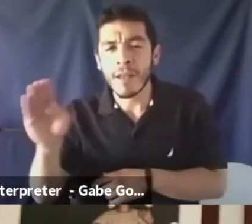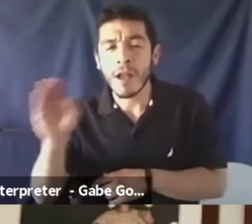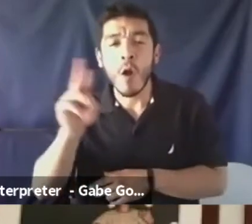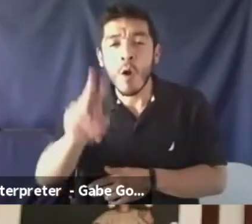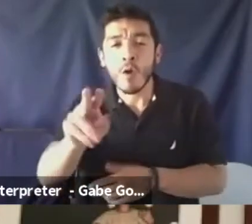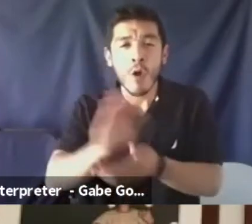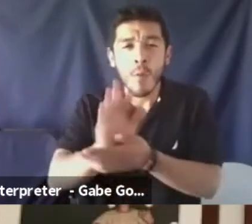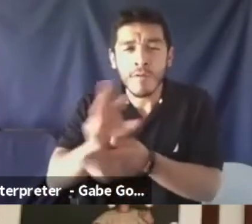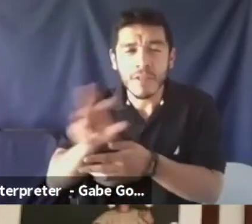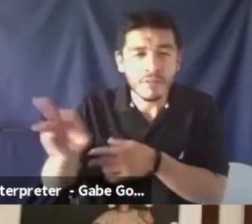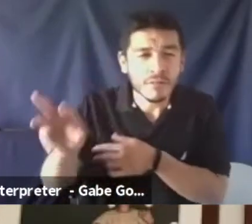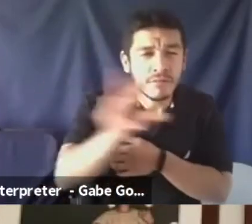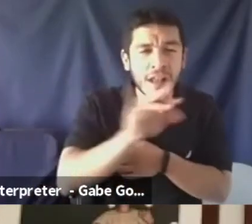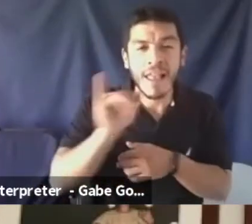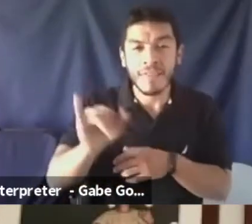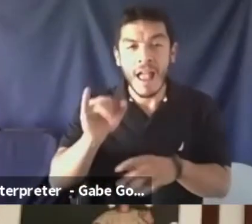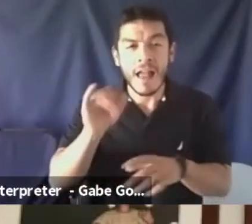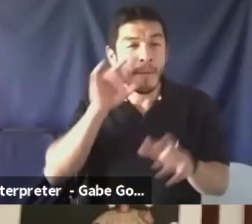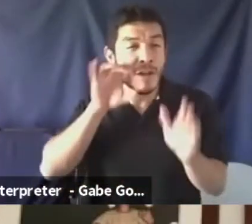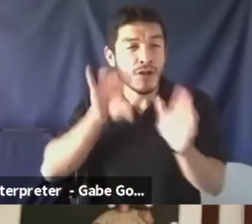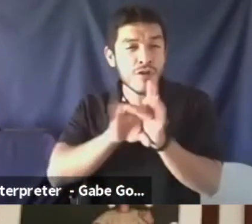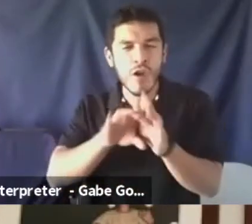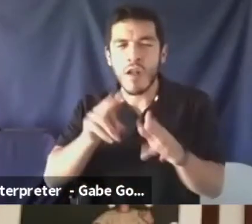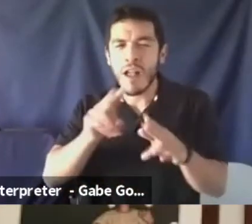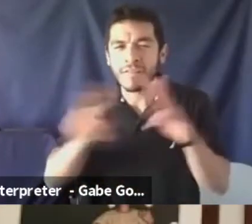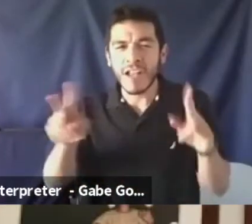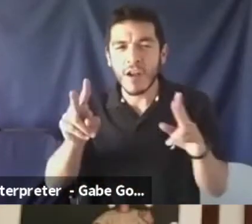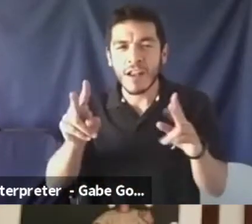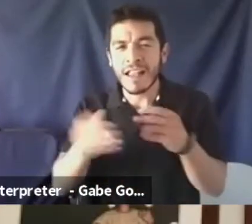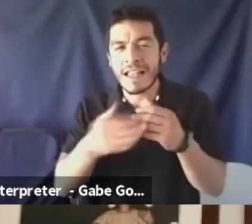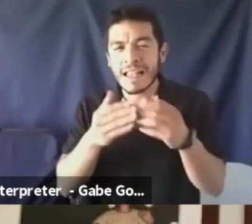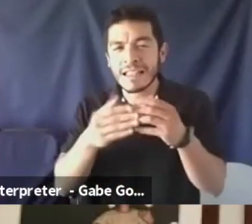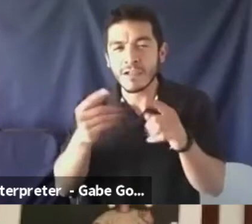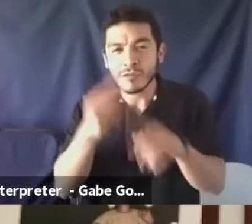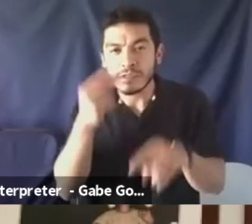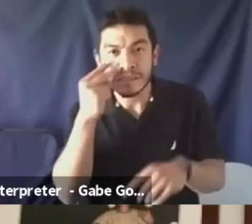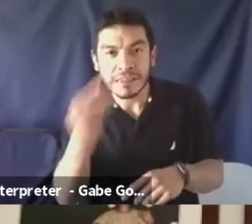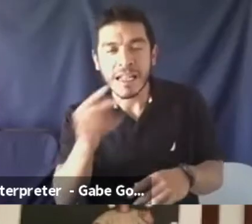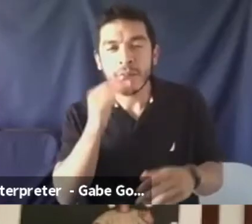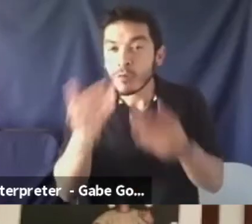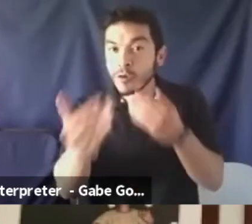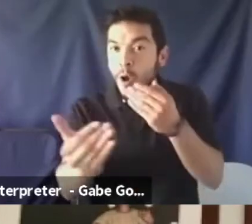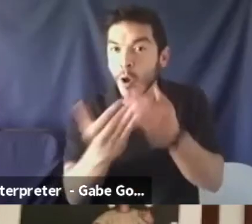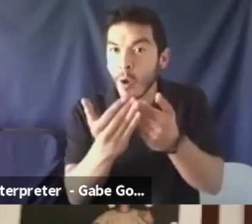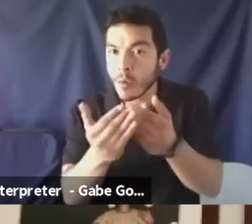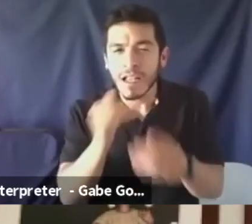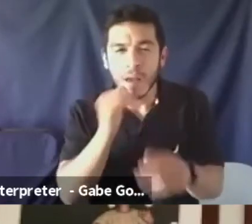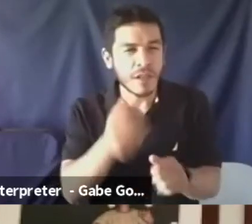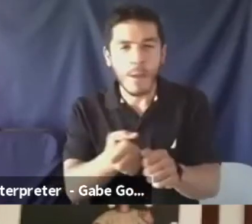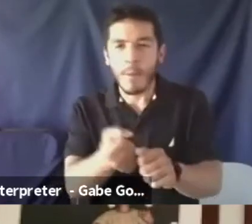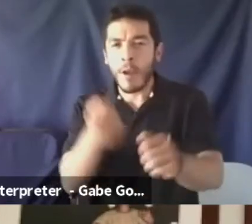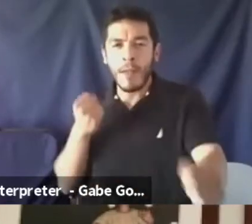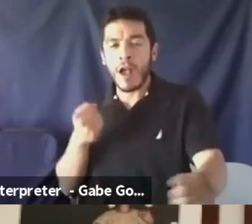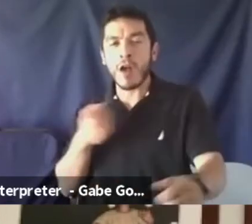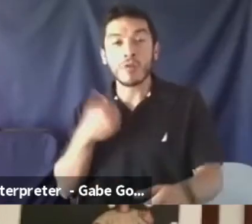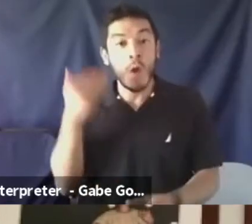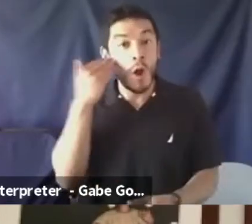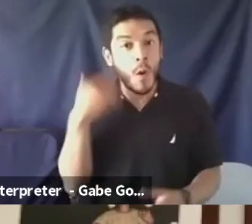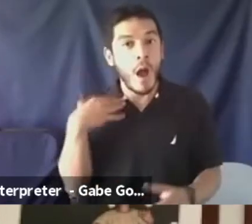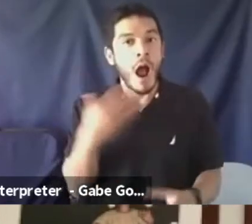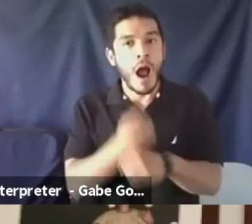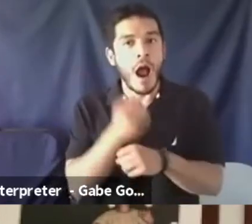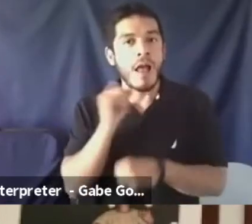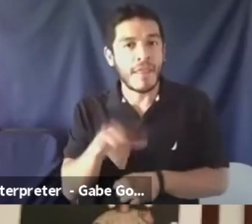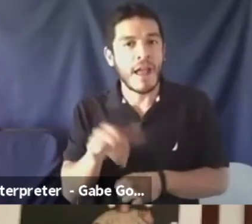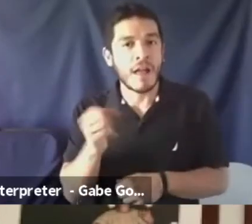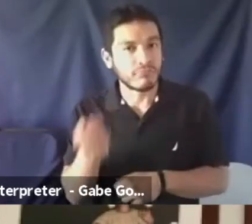shot, it was very distinctive because it was a close-up. It wasn't, pulled back. So I knew I got that cue, and that